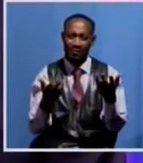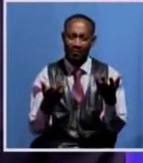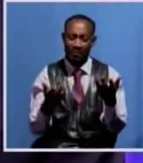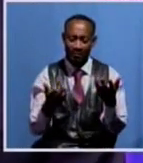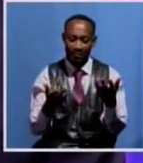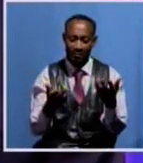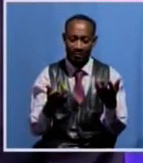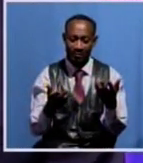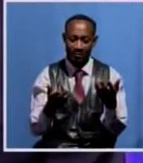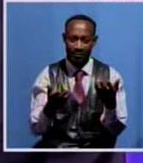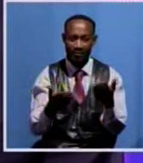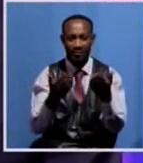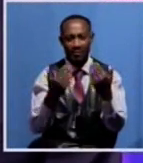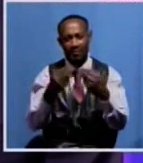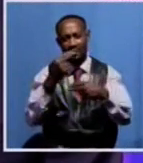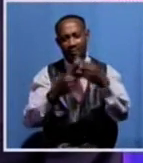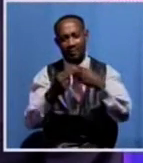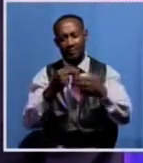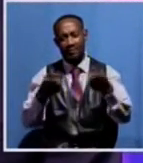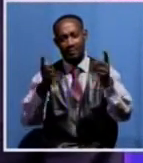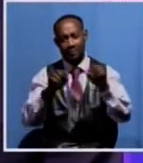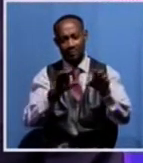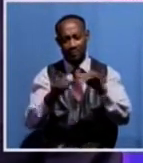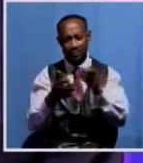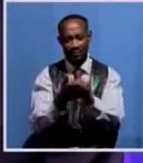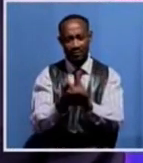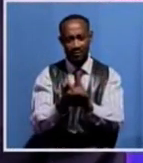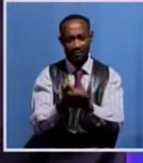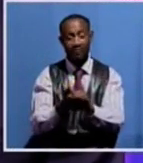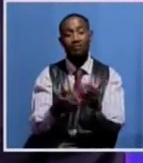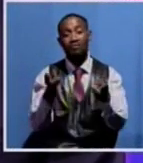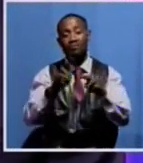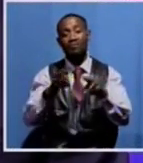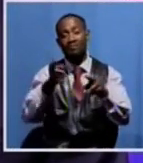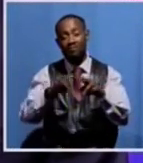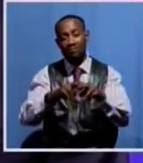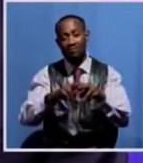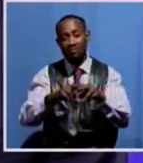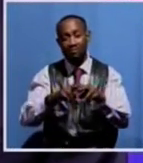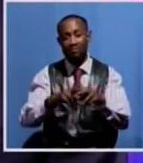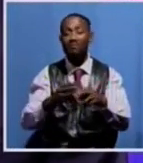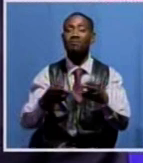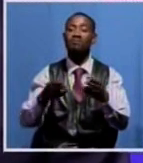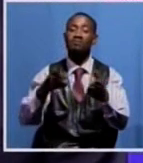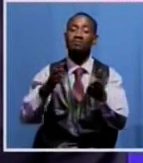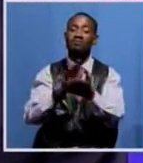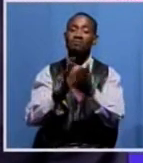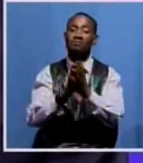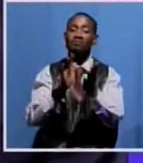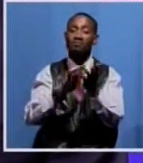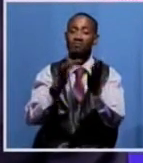pushing rates up. And when you do that, you constrict credit in the market. The price of money goes up, so fewer people